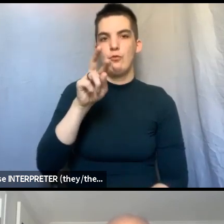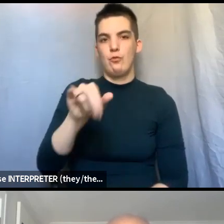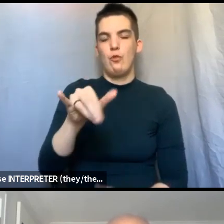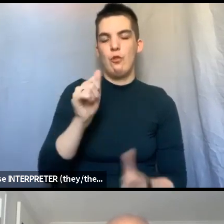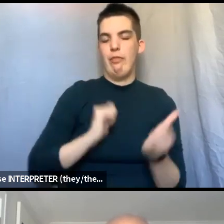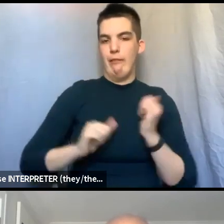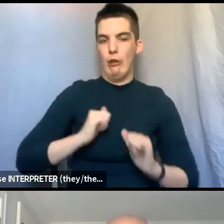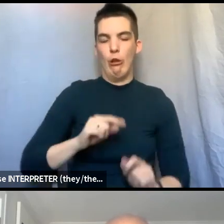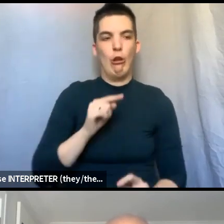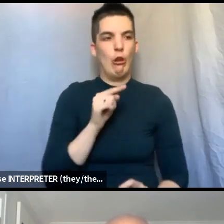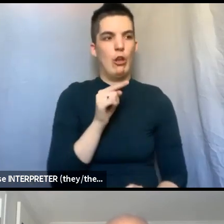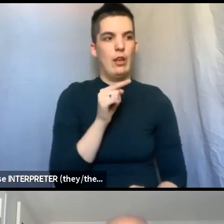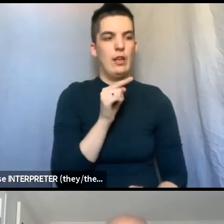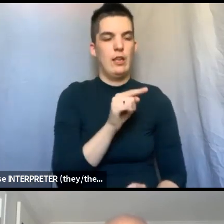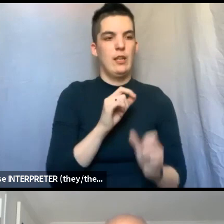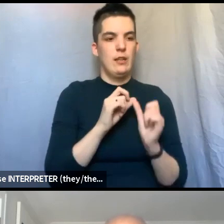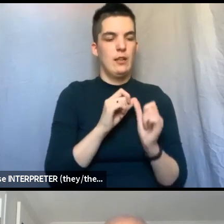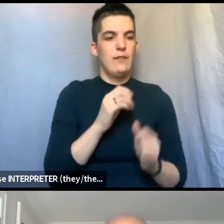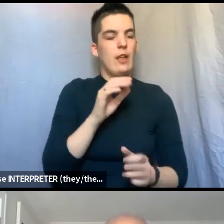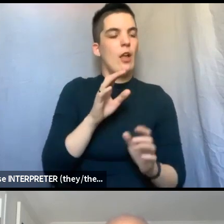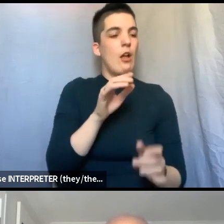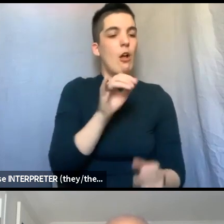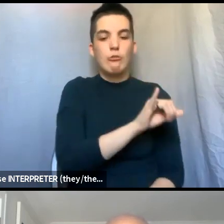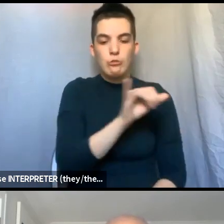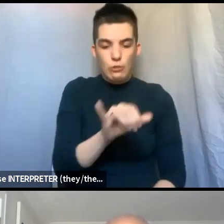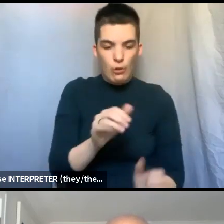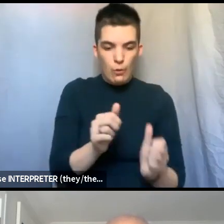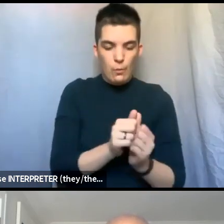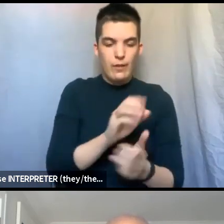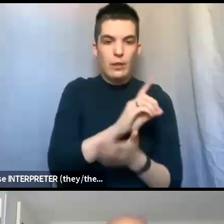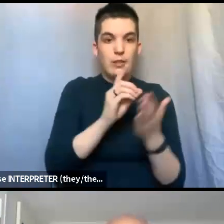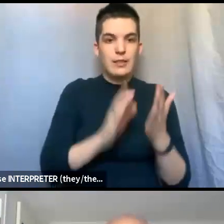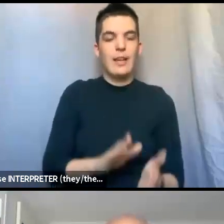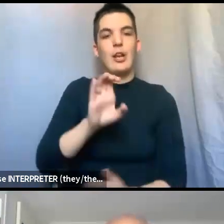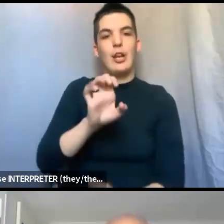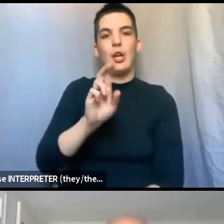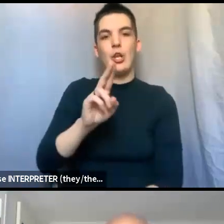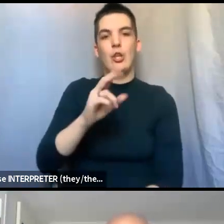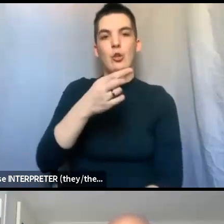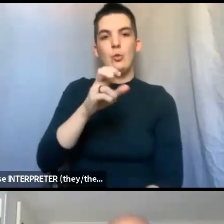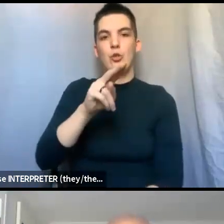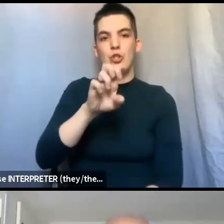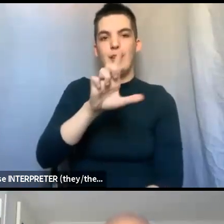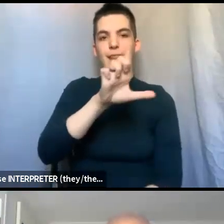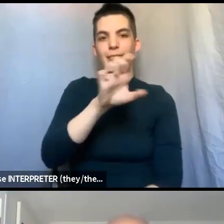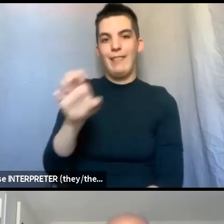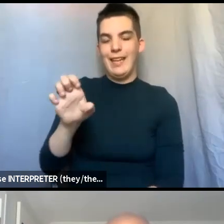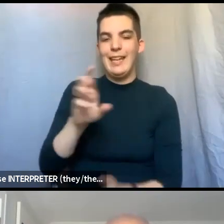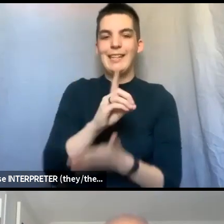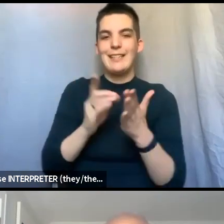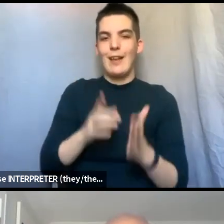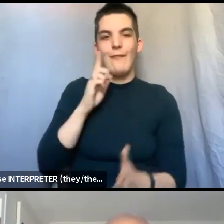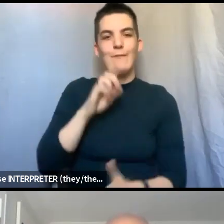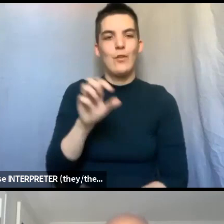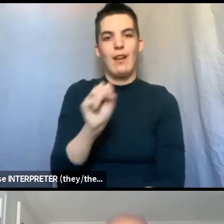at his side, his great designer, Eugene Lee, the designer of Saturday Night Live, by the way,